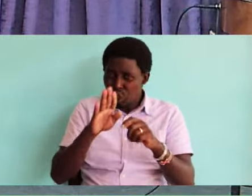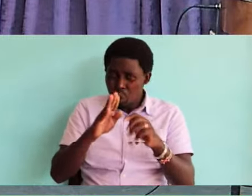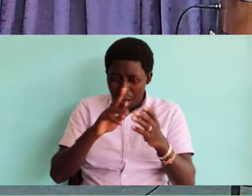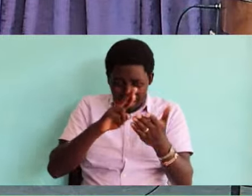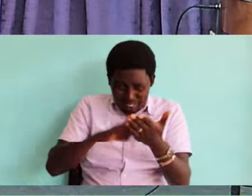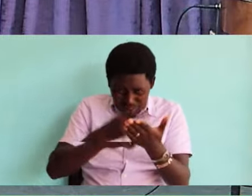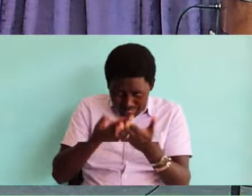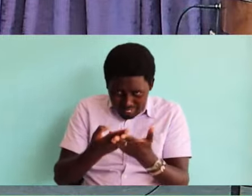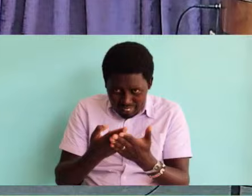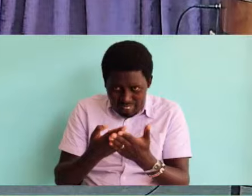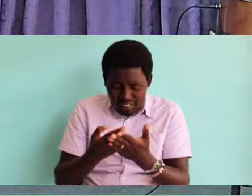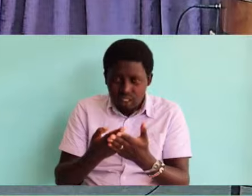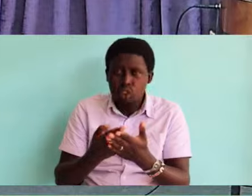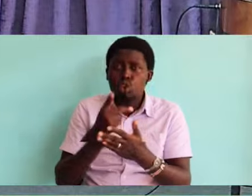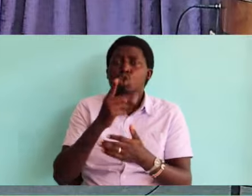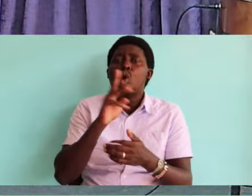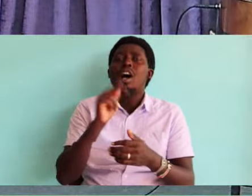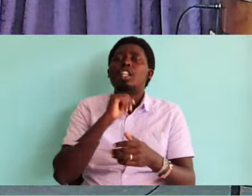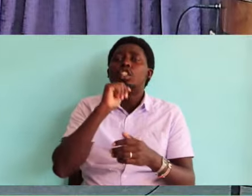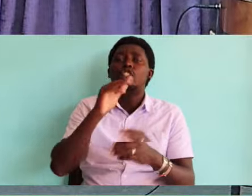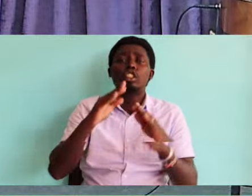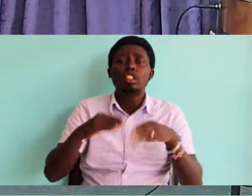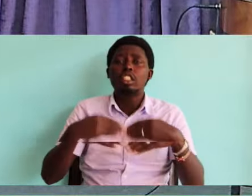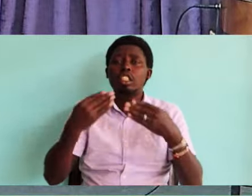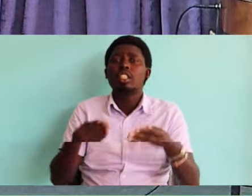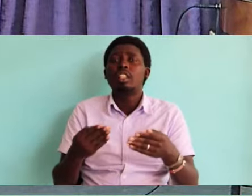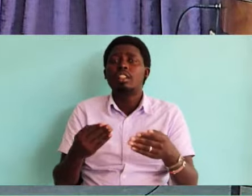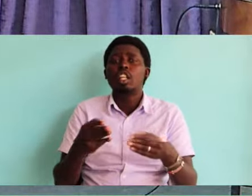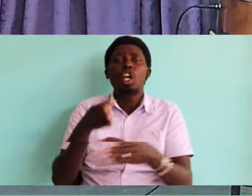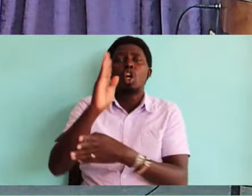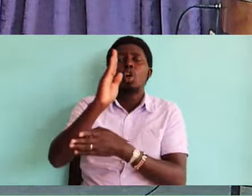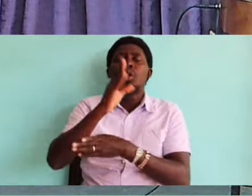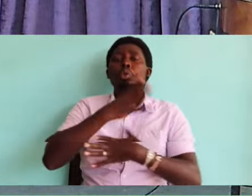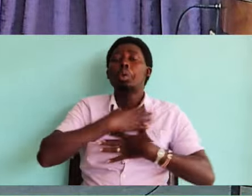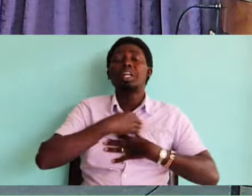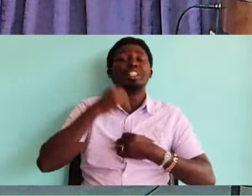resources, you are not giving so that God can accept you.